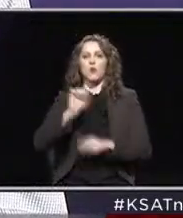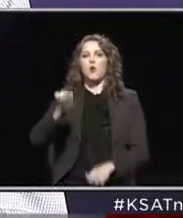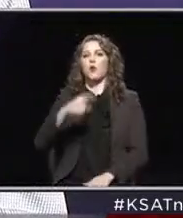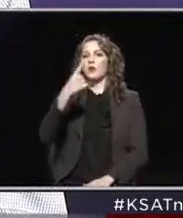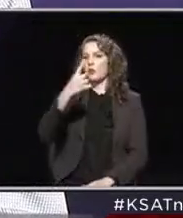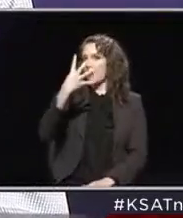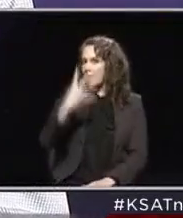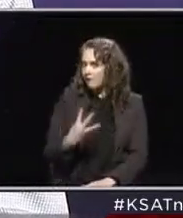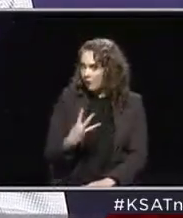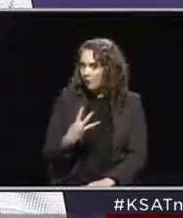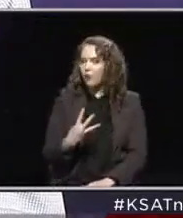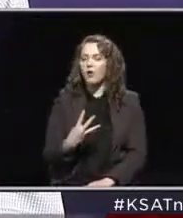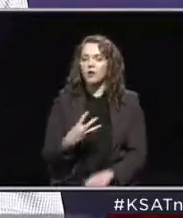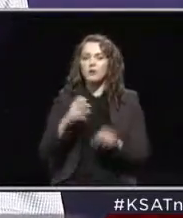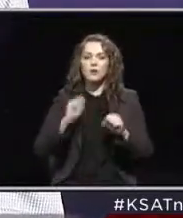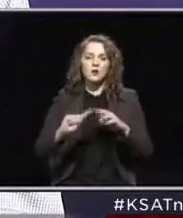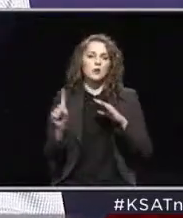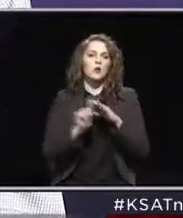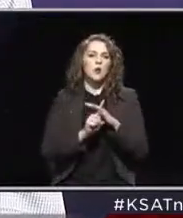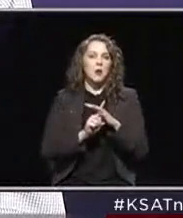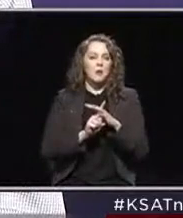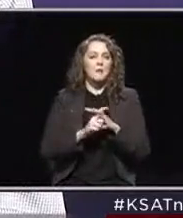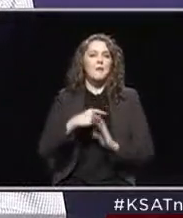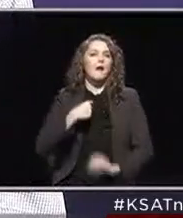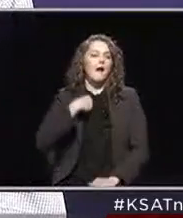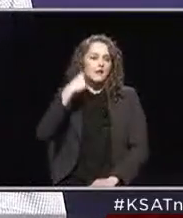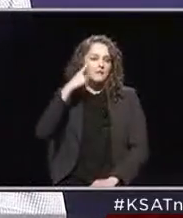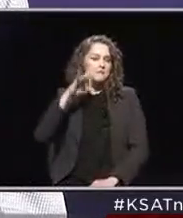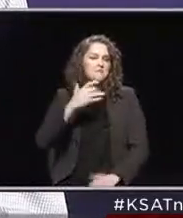can come to those. I think that's a good decision,